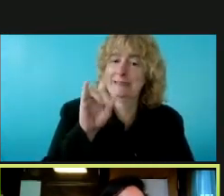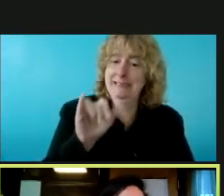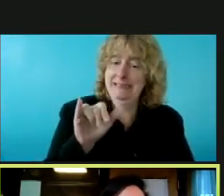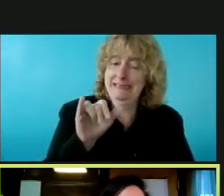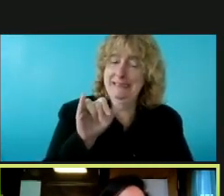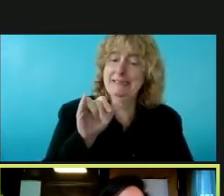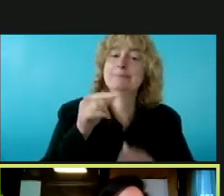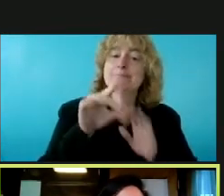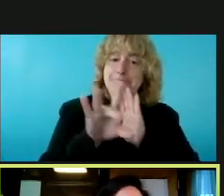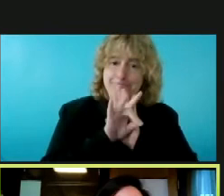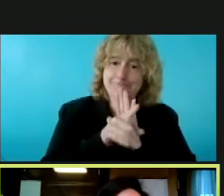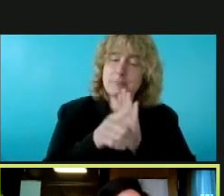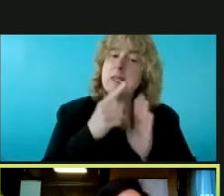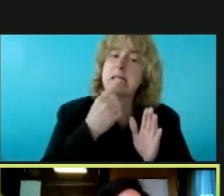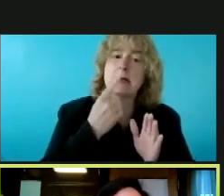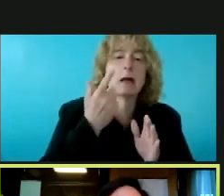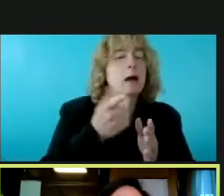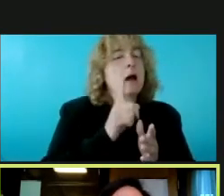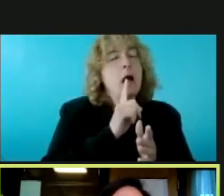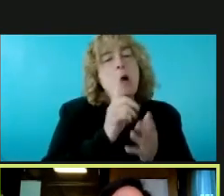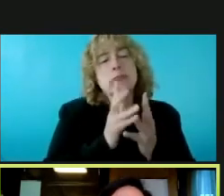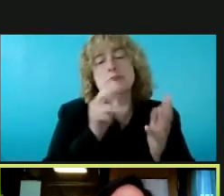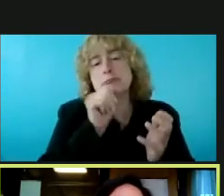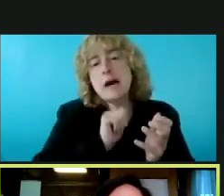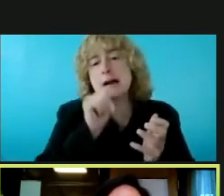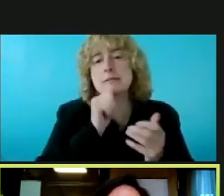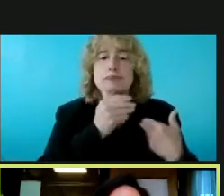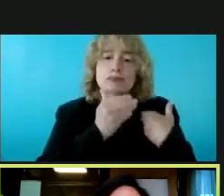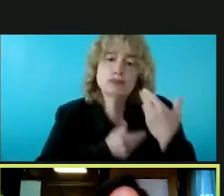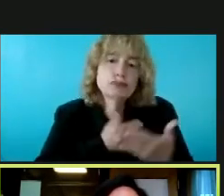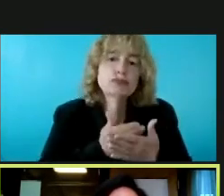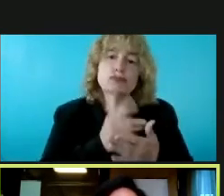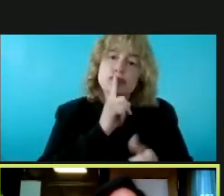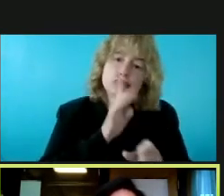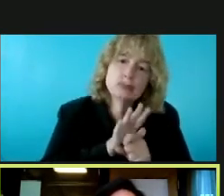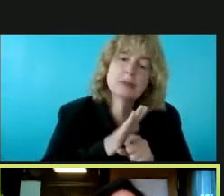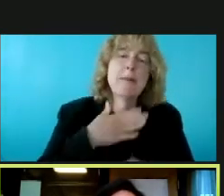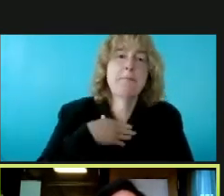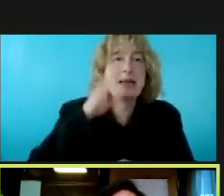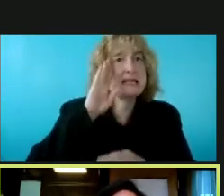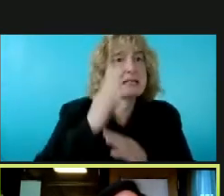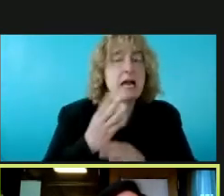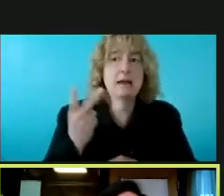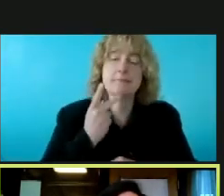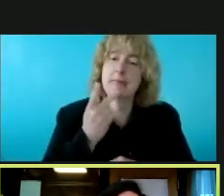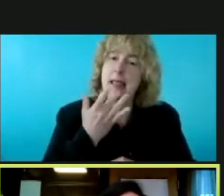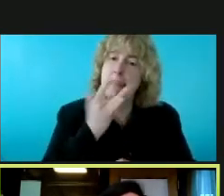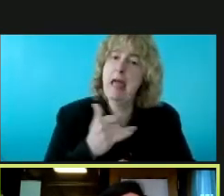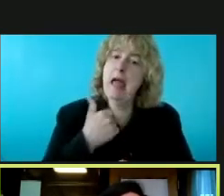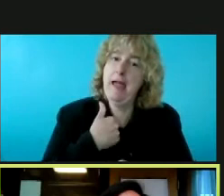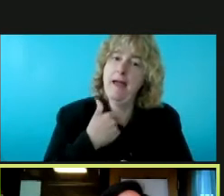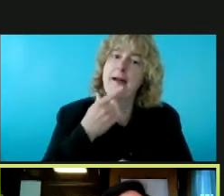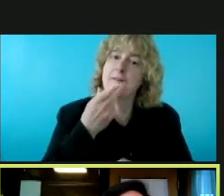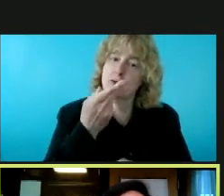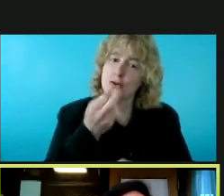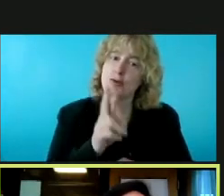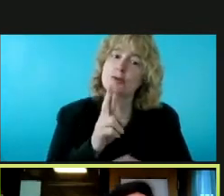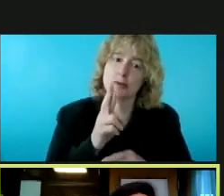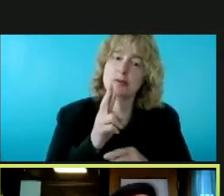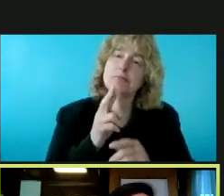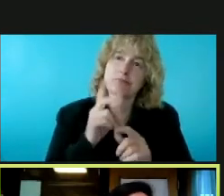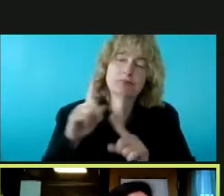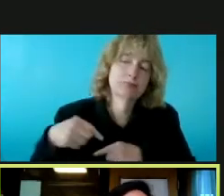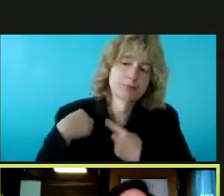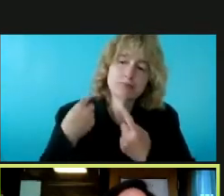super patient, kind, and dedicated. My son and I are lucky to have her with us in this time of virtual learning. Thanks to